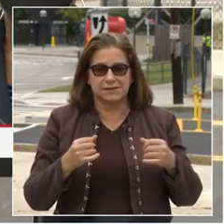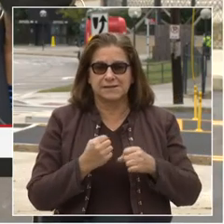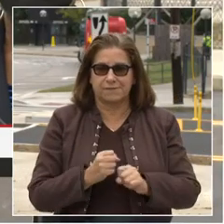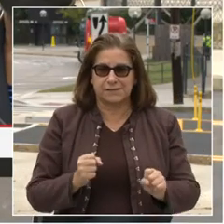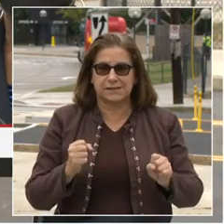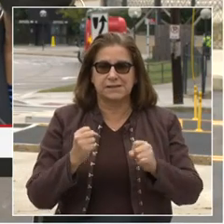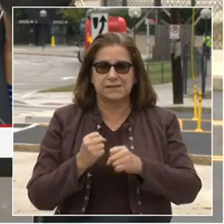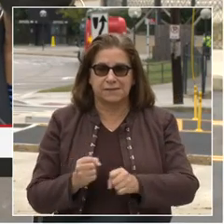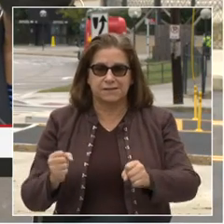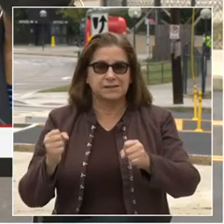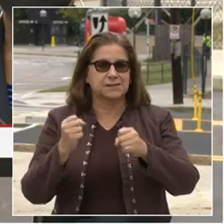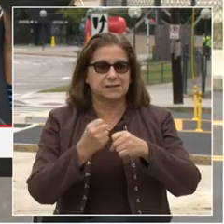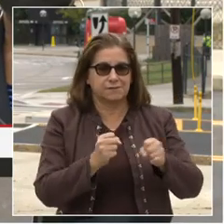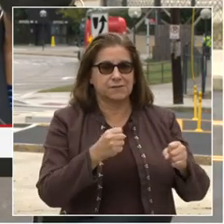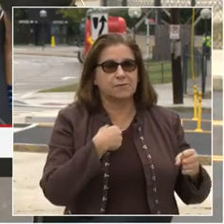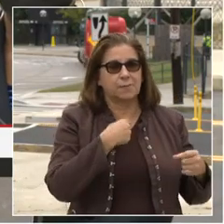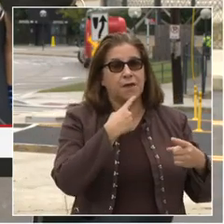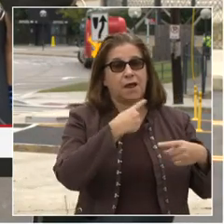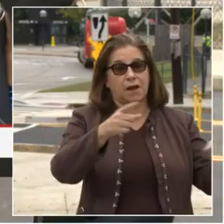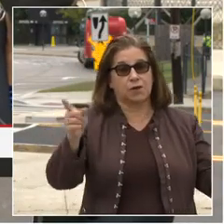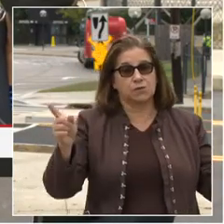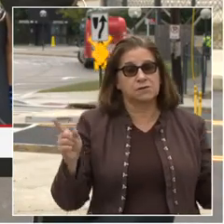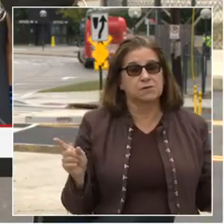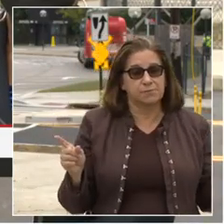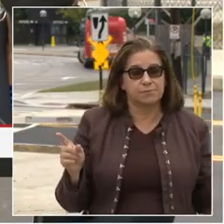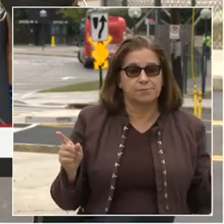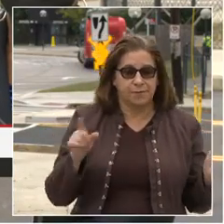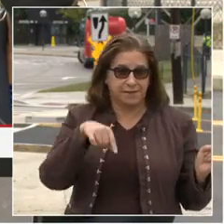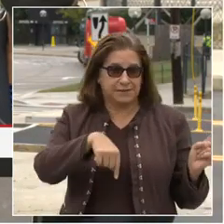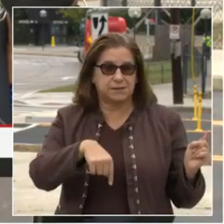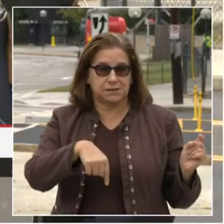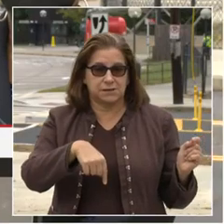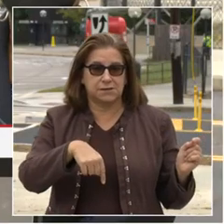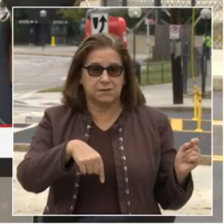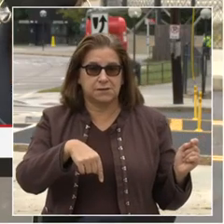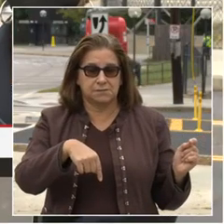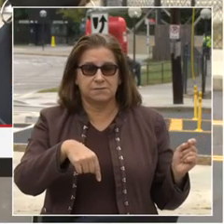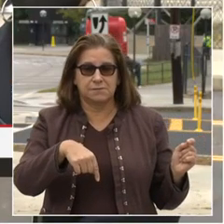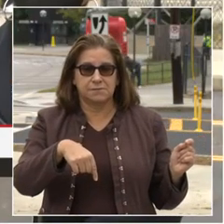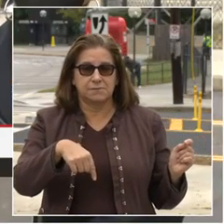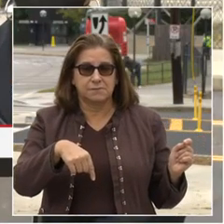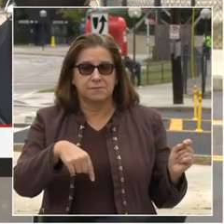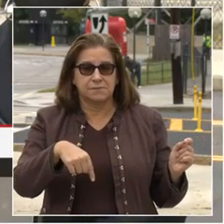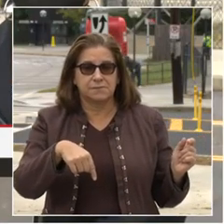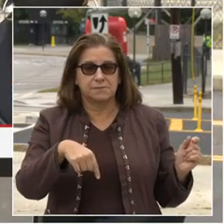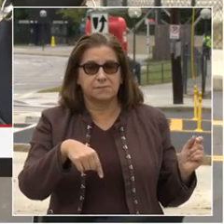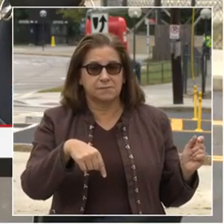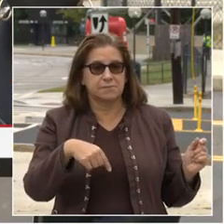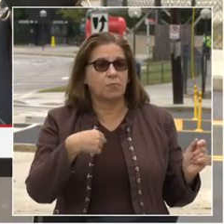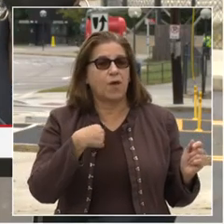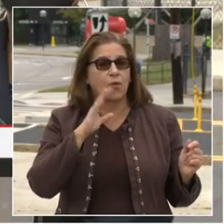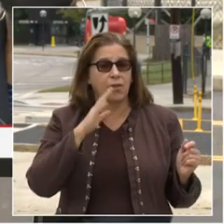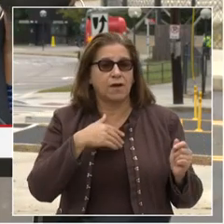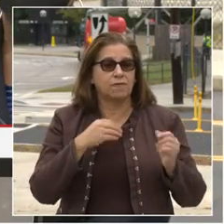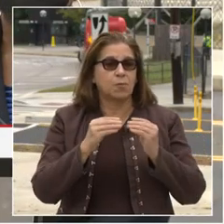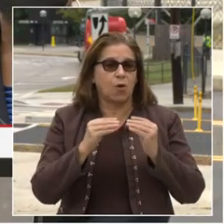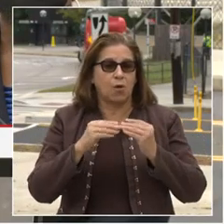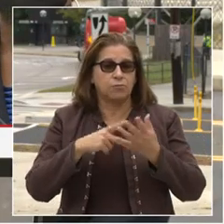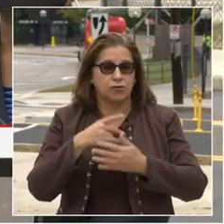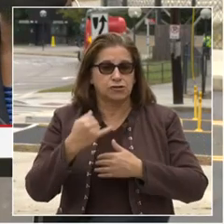expanding beyond our 2021 summer safety campaign that Mayor Bowser introduced earlier this year. With Mayor Bowser's